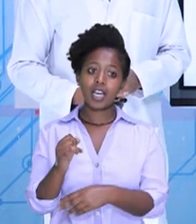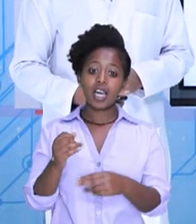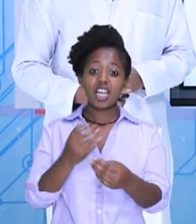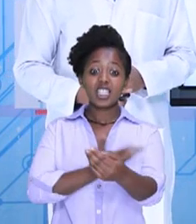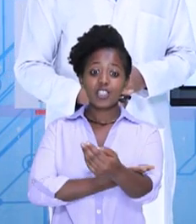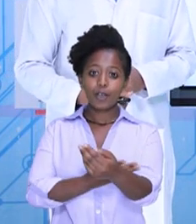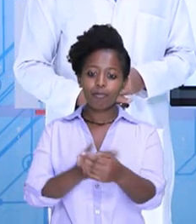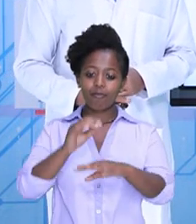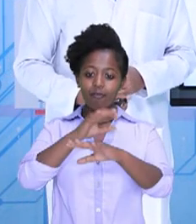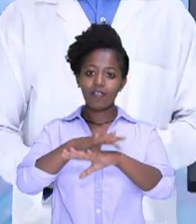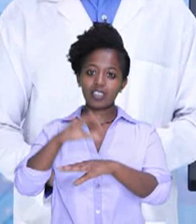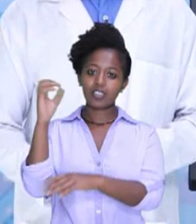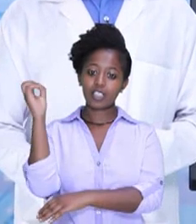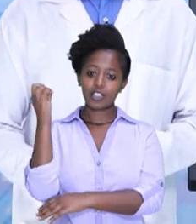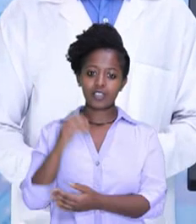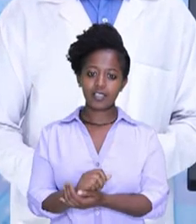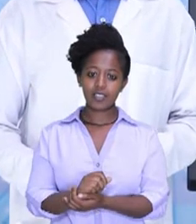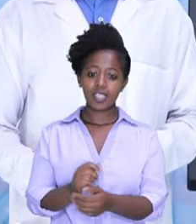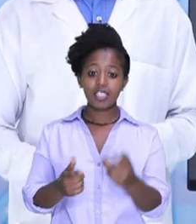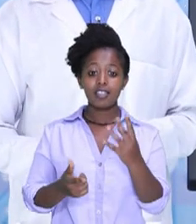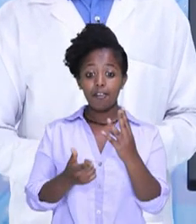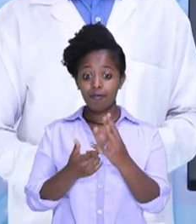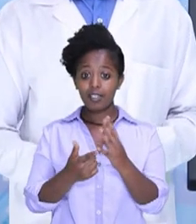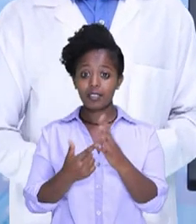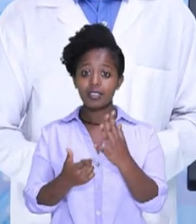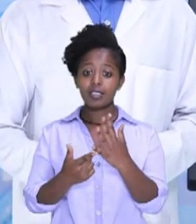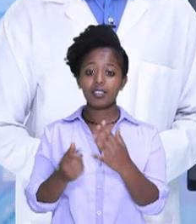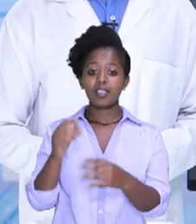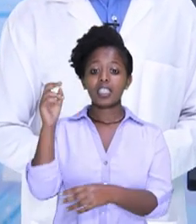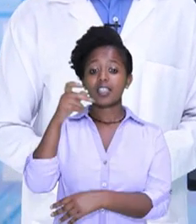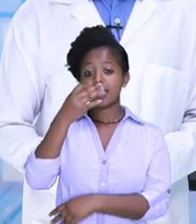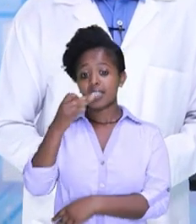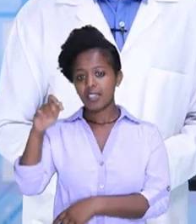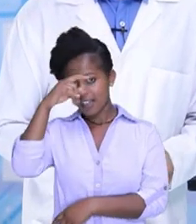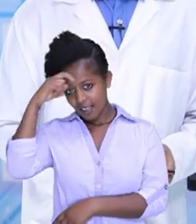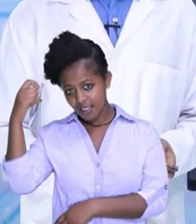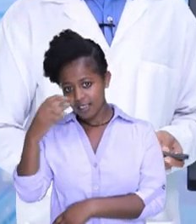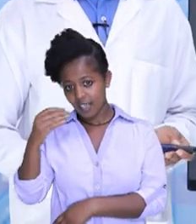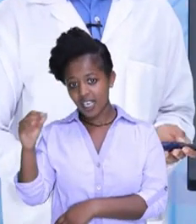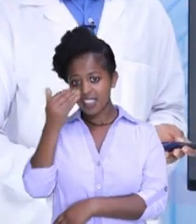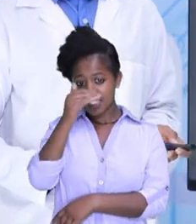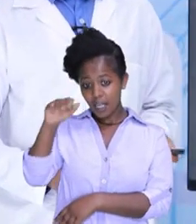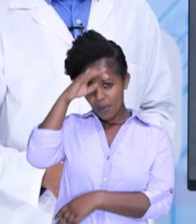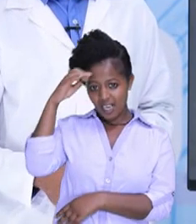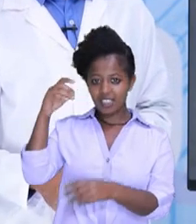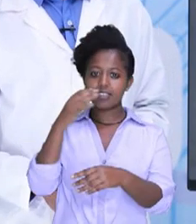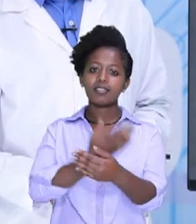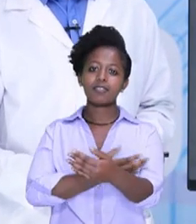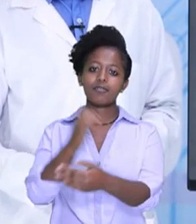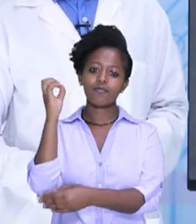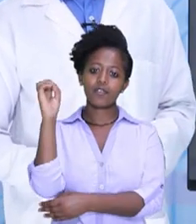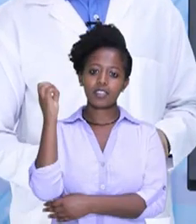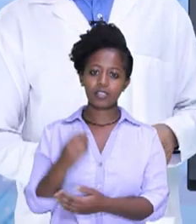steppe vegetation. The fifth one is desert and semi-desert vegetation.